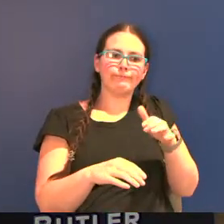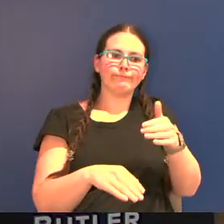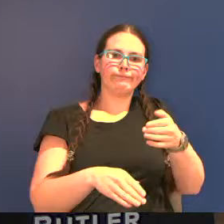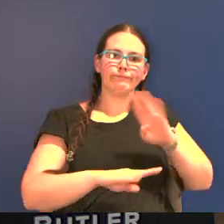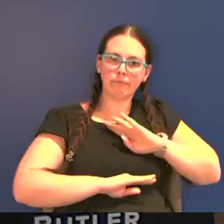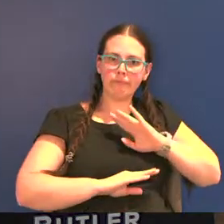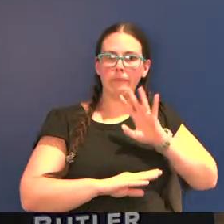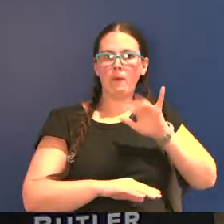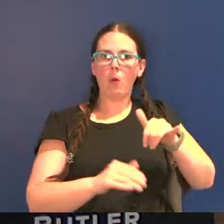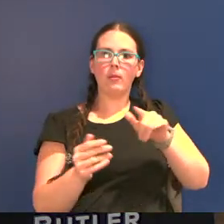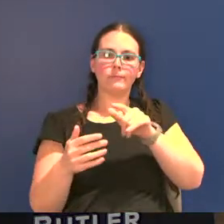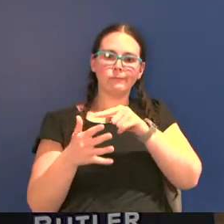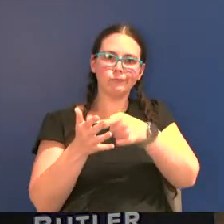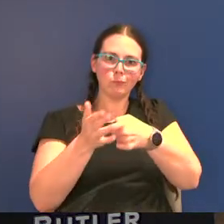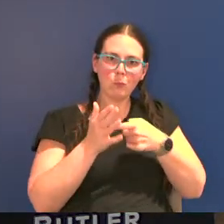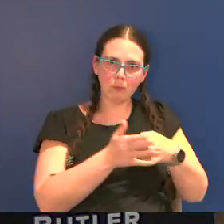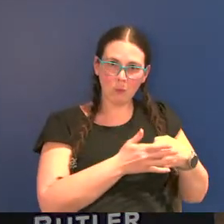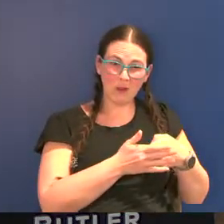percentage?